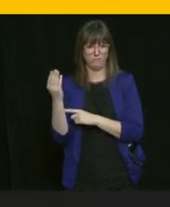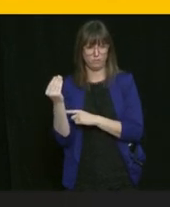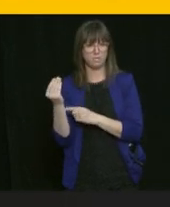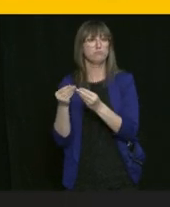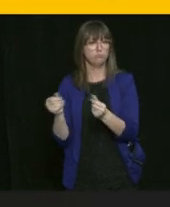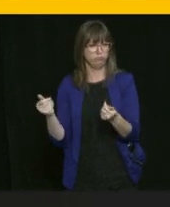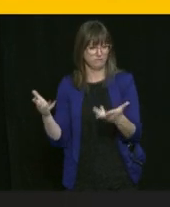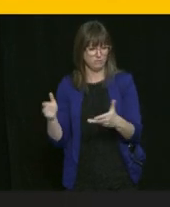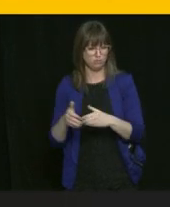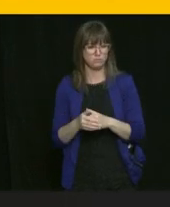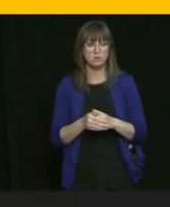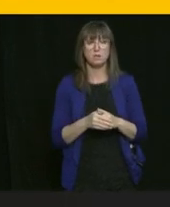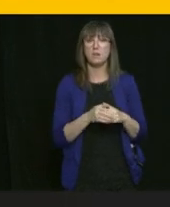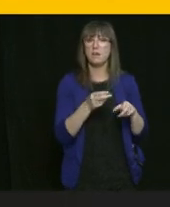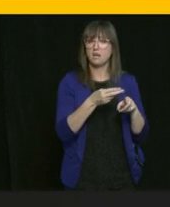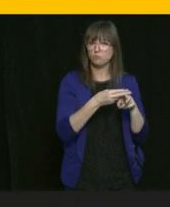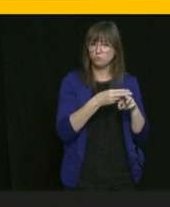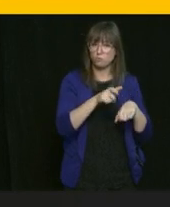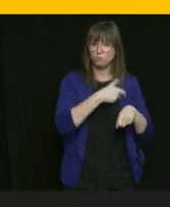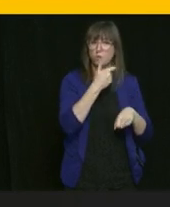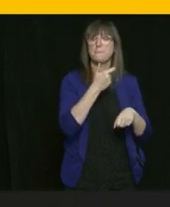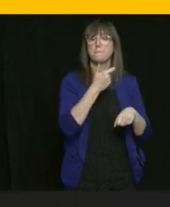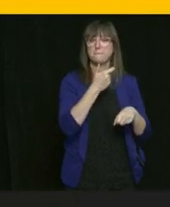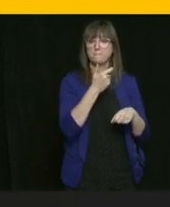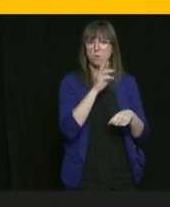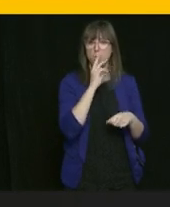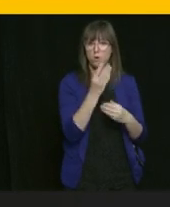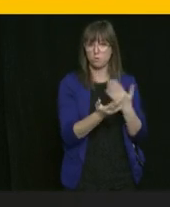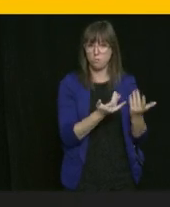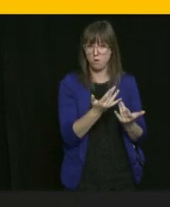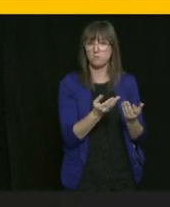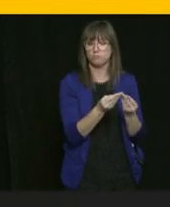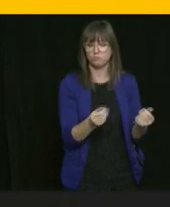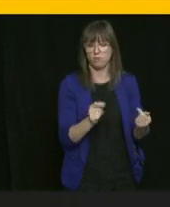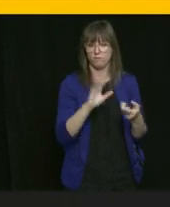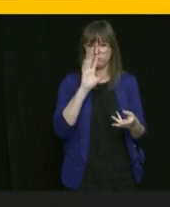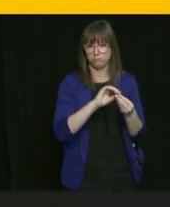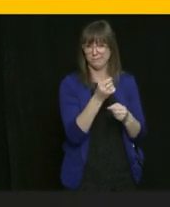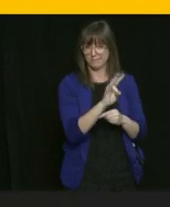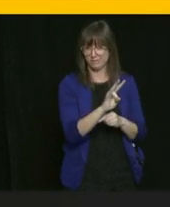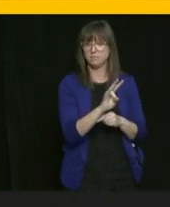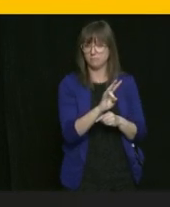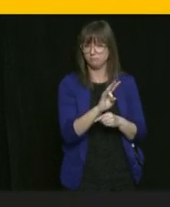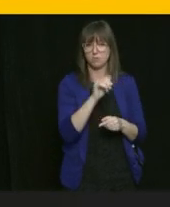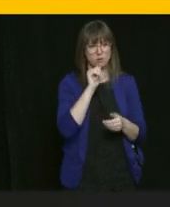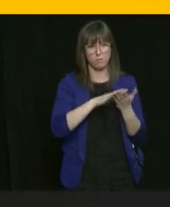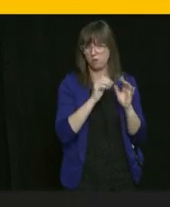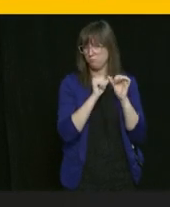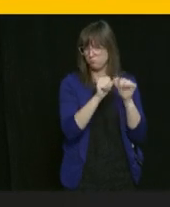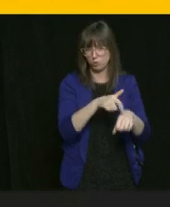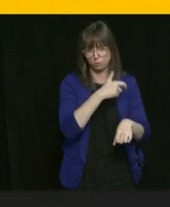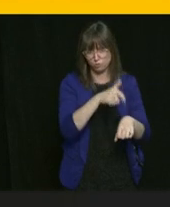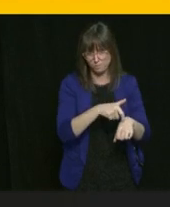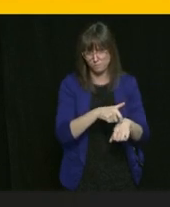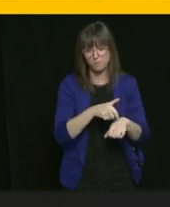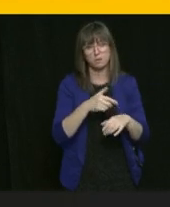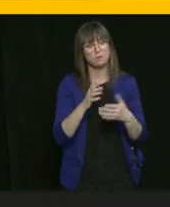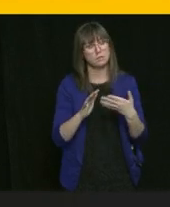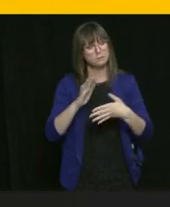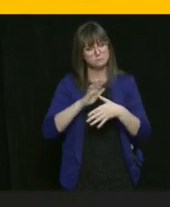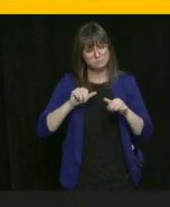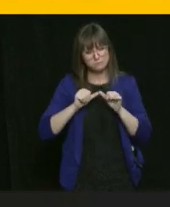short-term boil water advisories from becoming long-term. Canada won't stop until all First Nations on reserve have access to safe, clean,